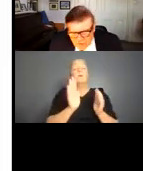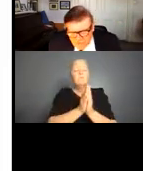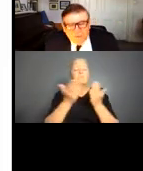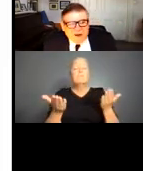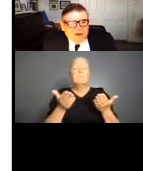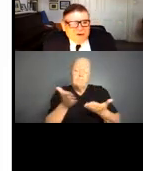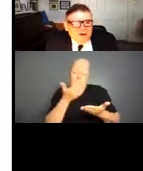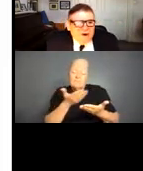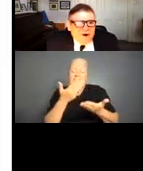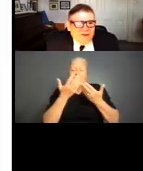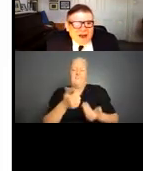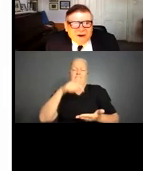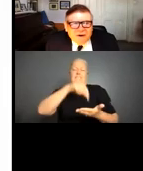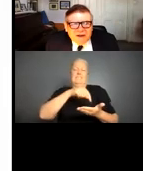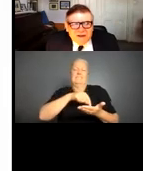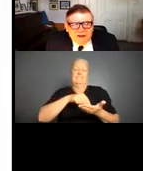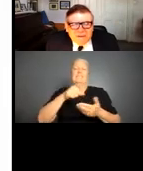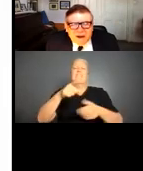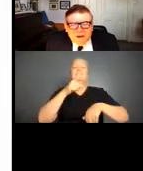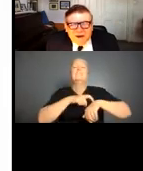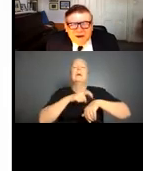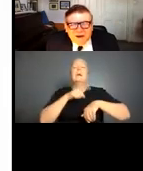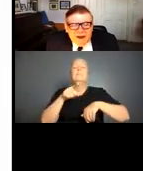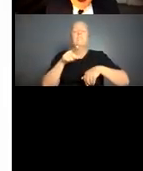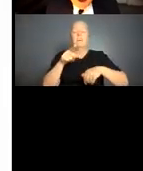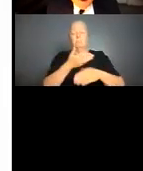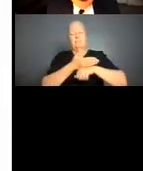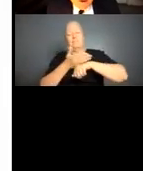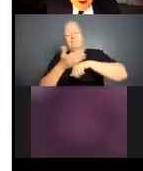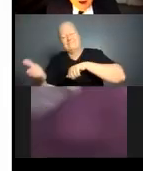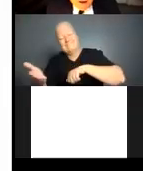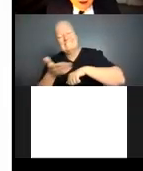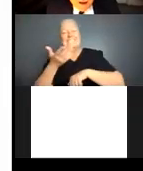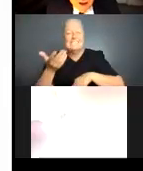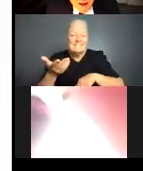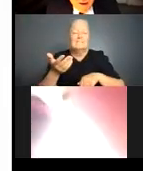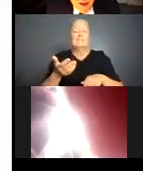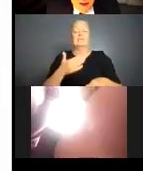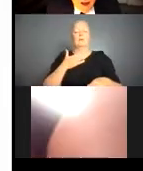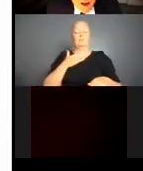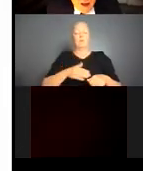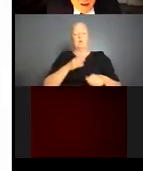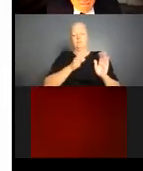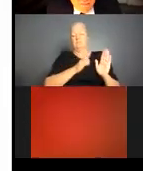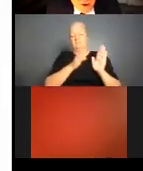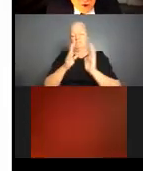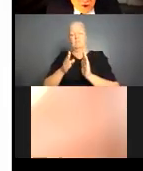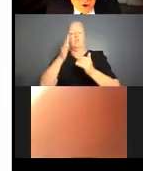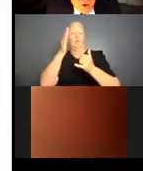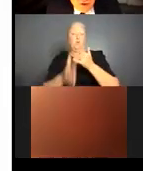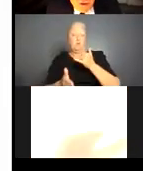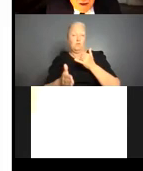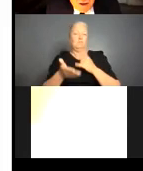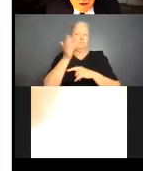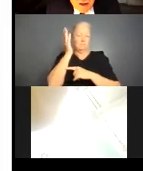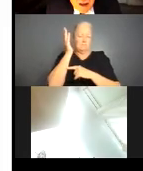afraid we took too long on the other questions, so we're going to go on to the last thing now. But you could do